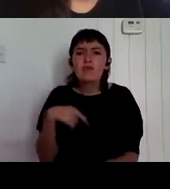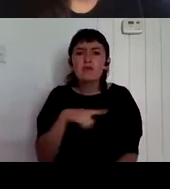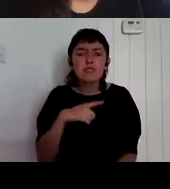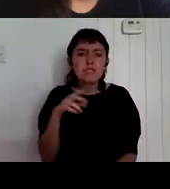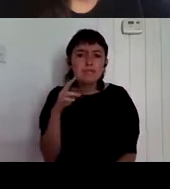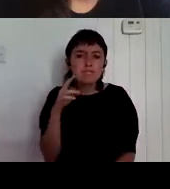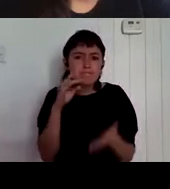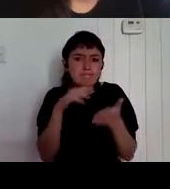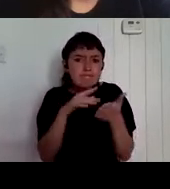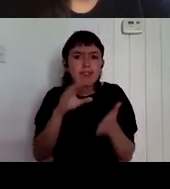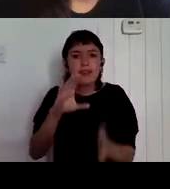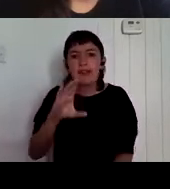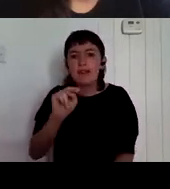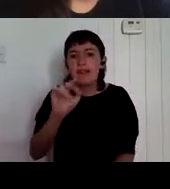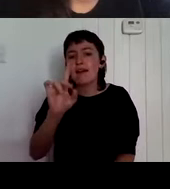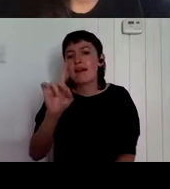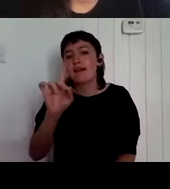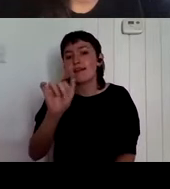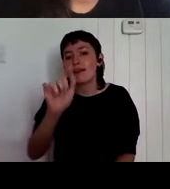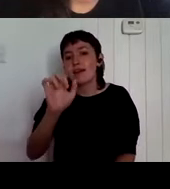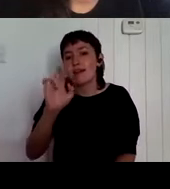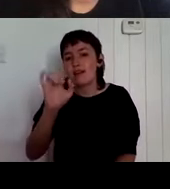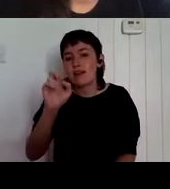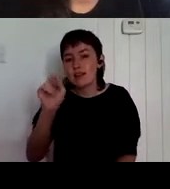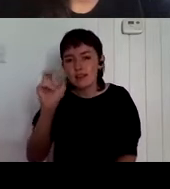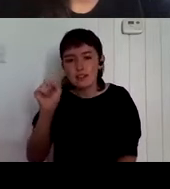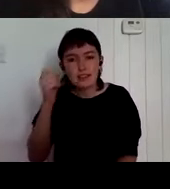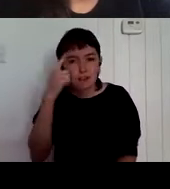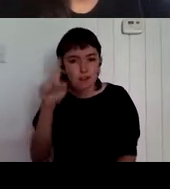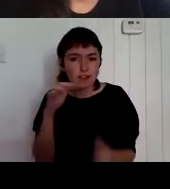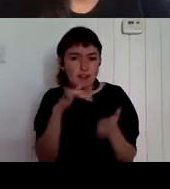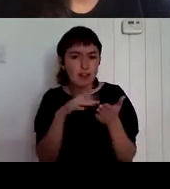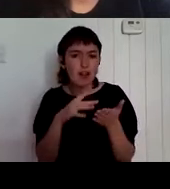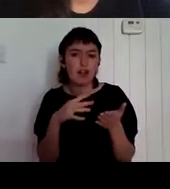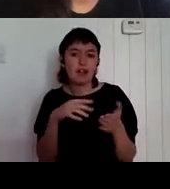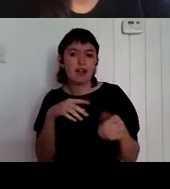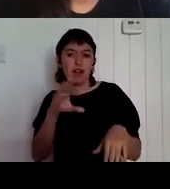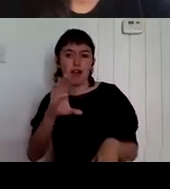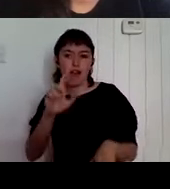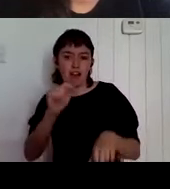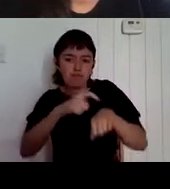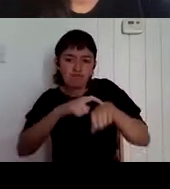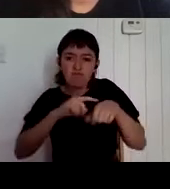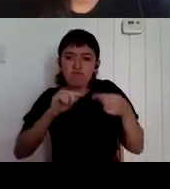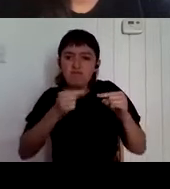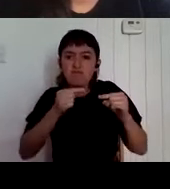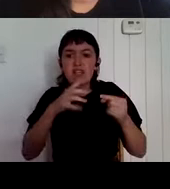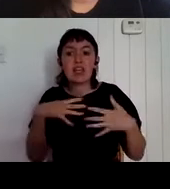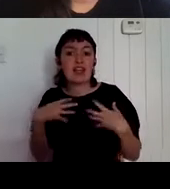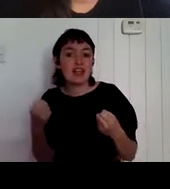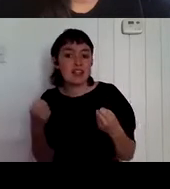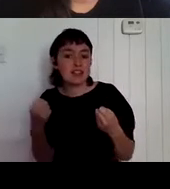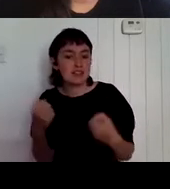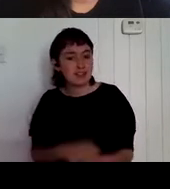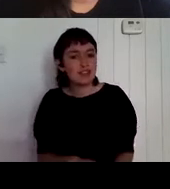And how else do we study wound healing? Which we'll, we can talk about, but I don't think I have slides for you on that. So, wound healing is an essential process. If we couldn't heal wounds,